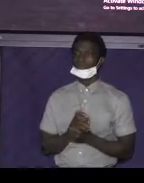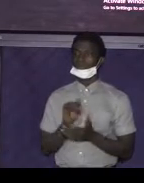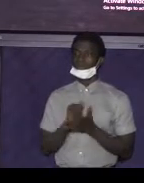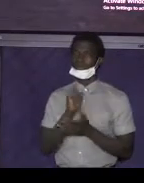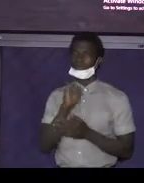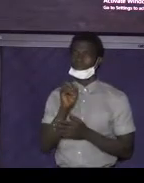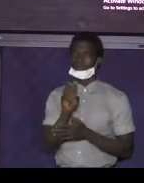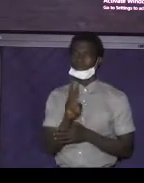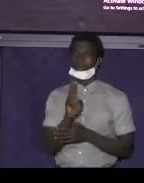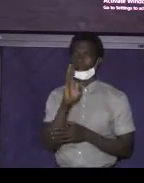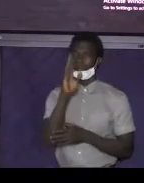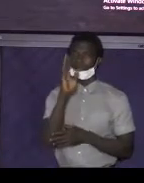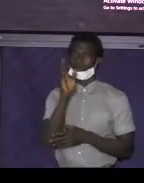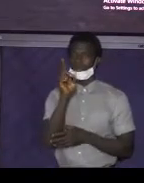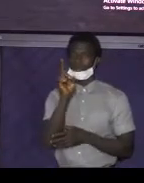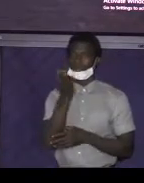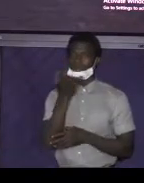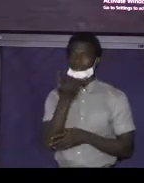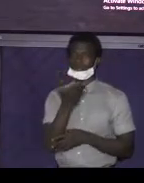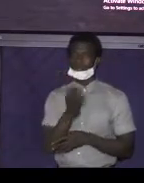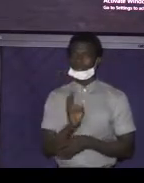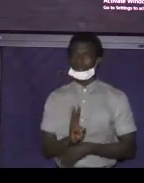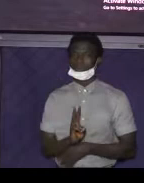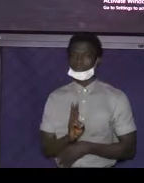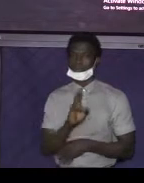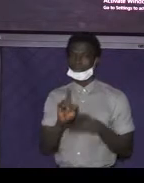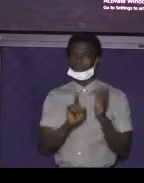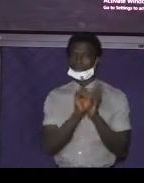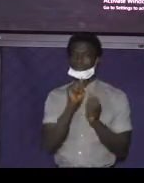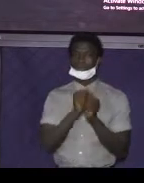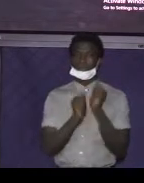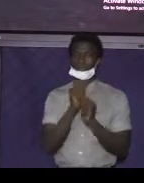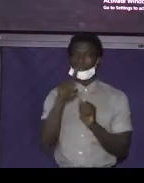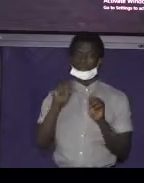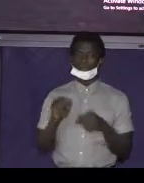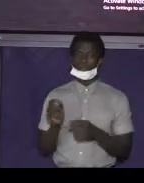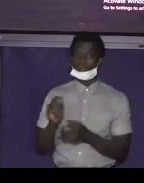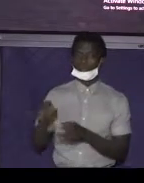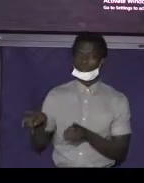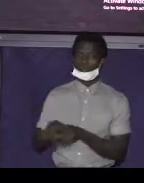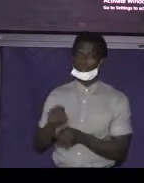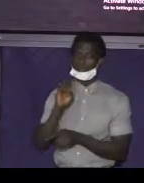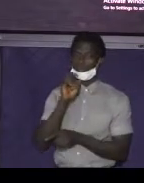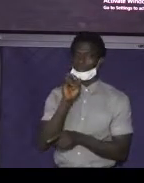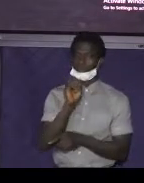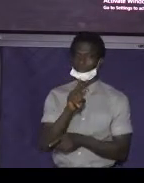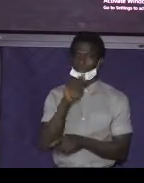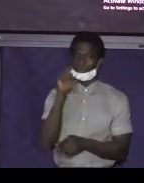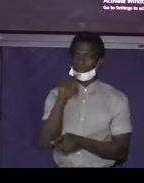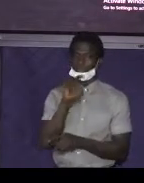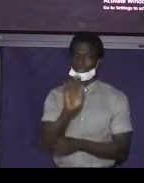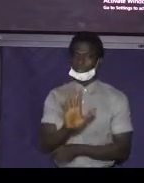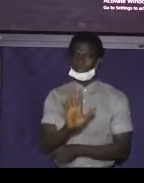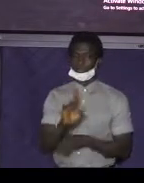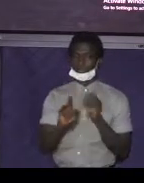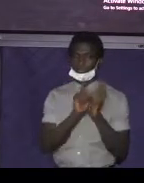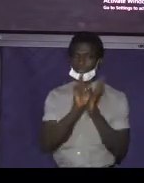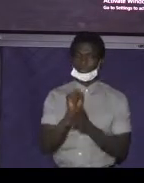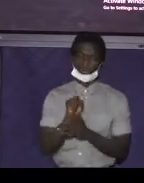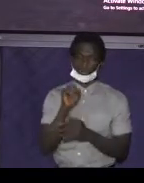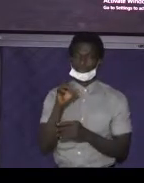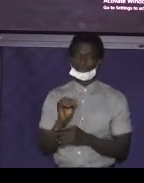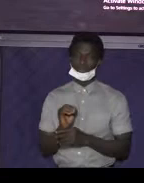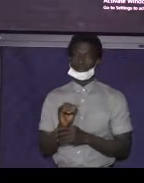That is 12 and half hours, which of course you can also write as 12.5 hours.